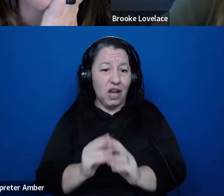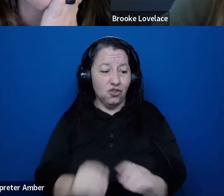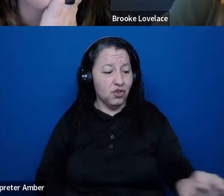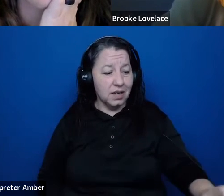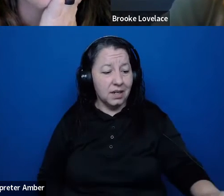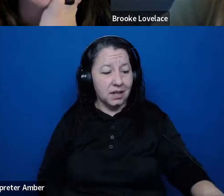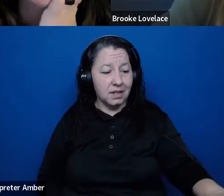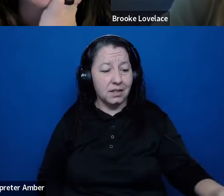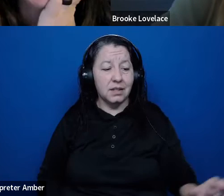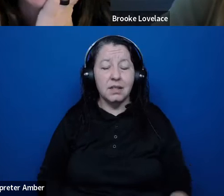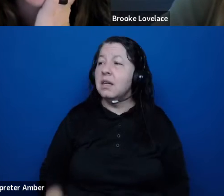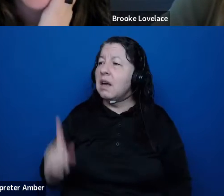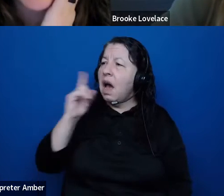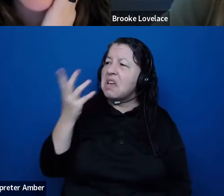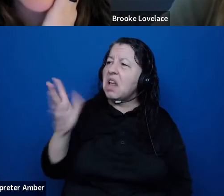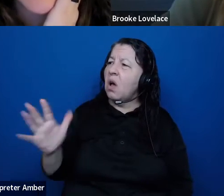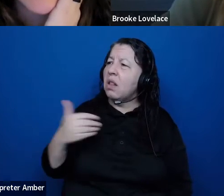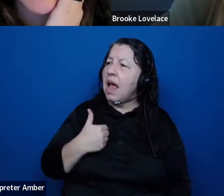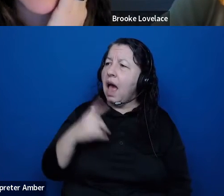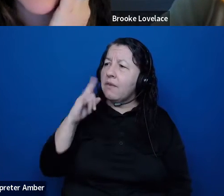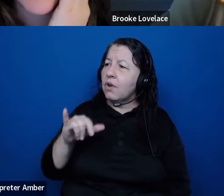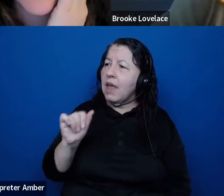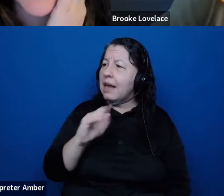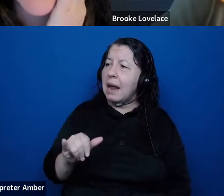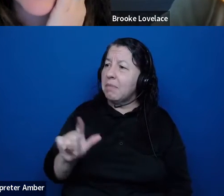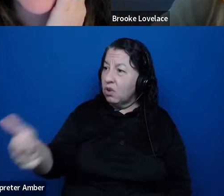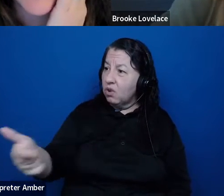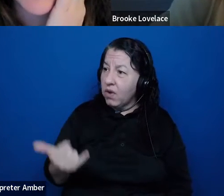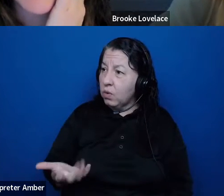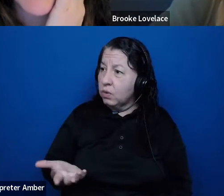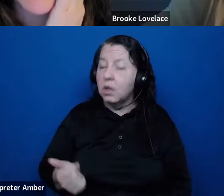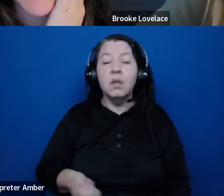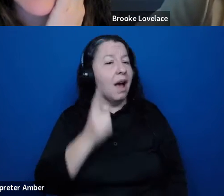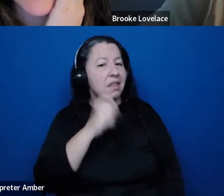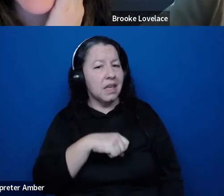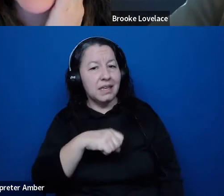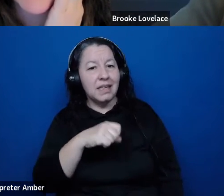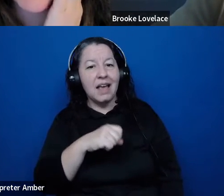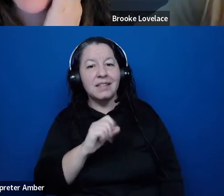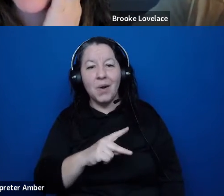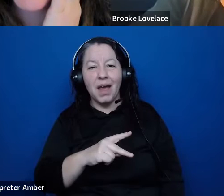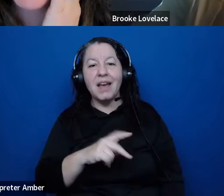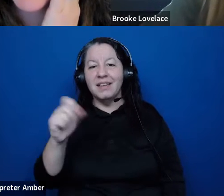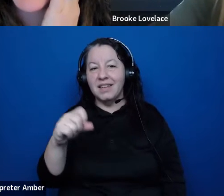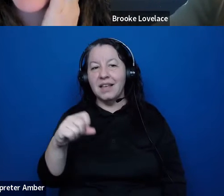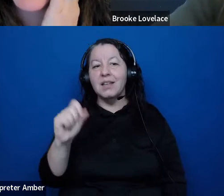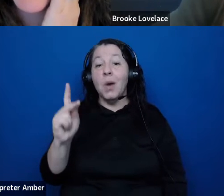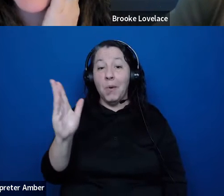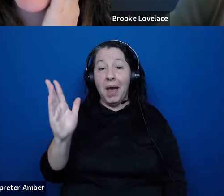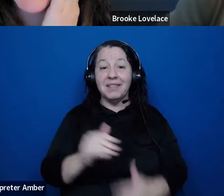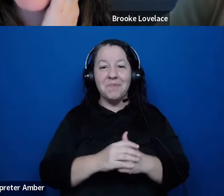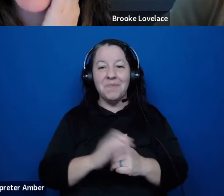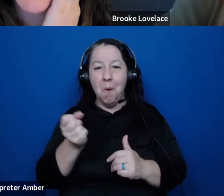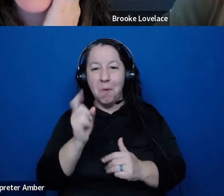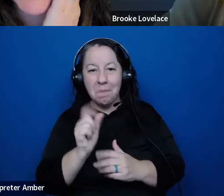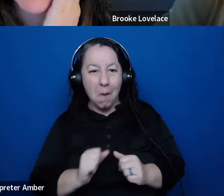all I had on that, Amy. Do I turn it over to you? I think so. Yeah, so hold on a minute